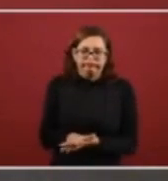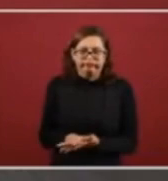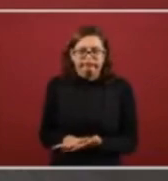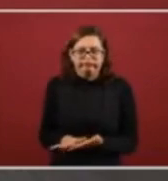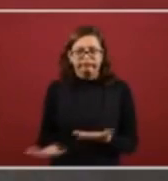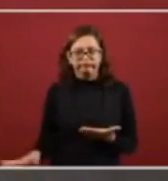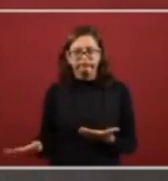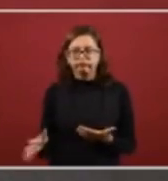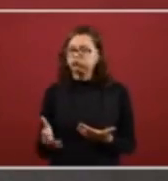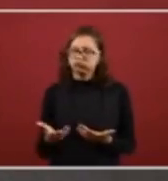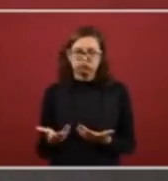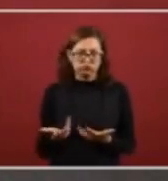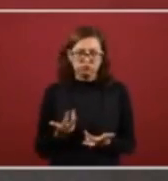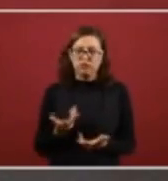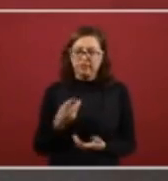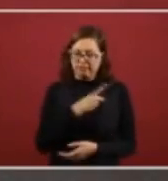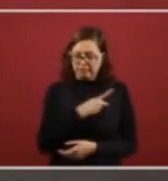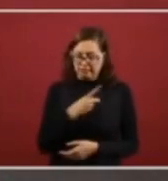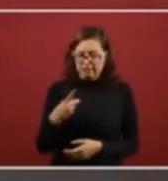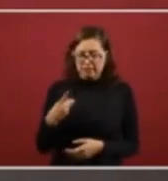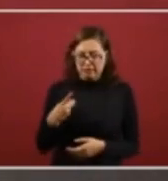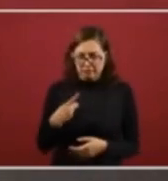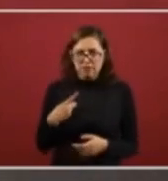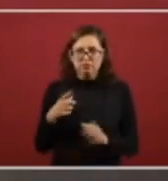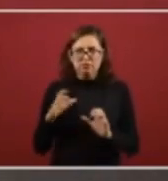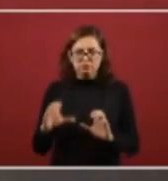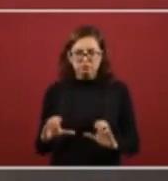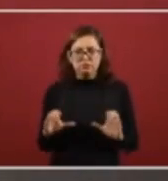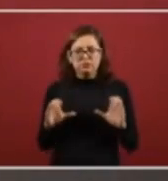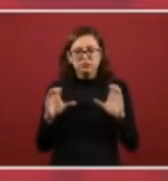that we not